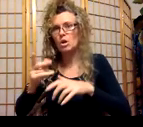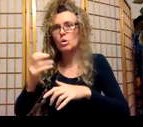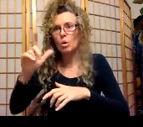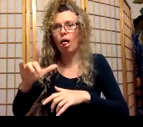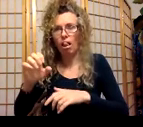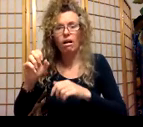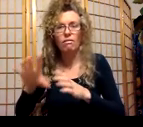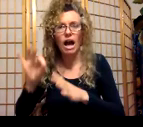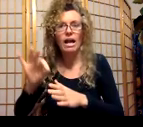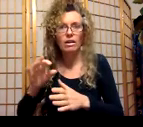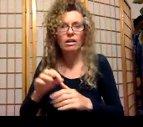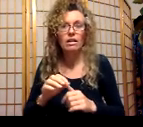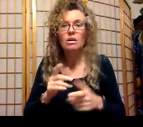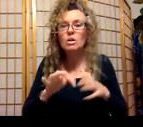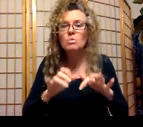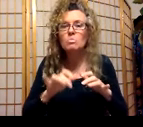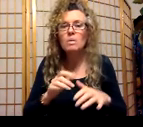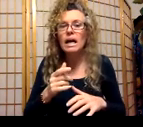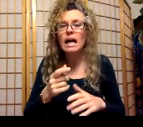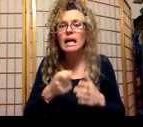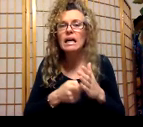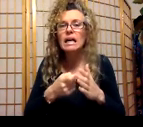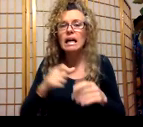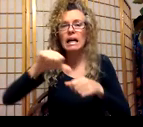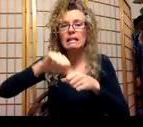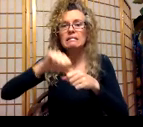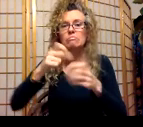If you Google this, gas prices increase inflation.